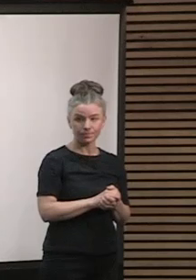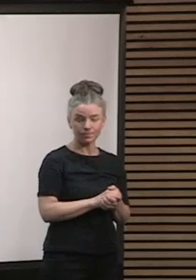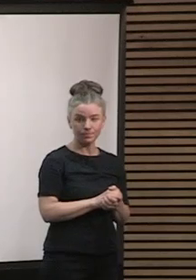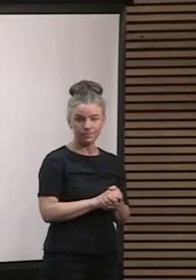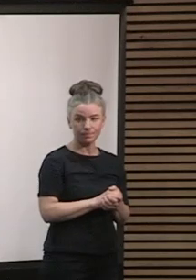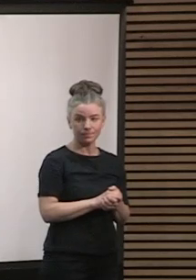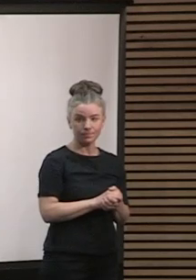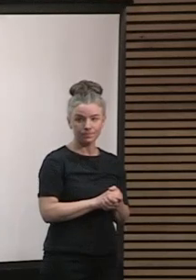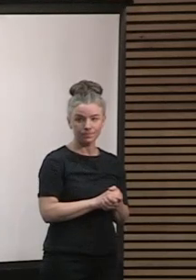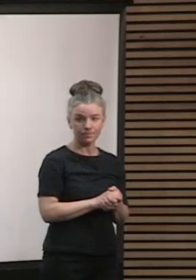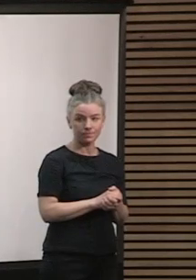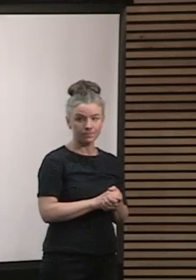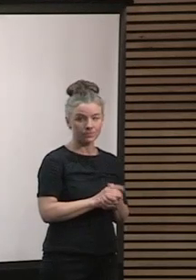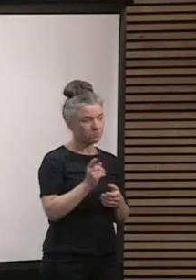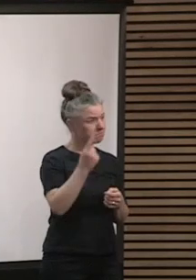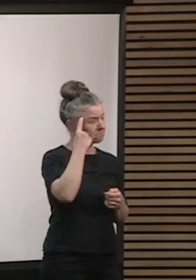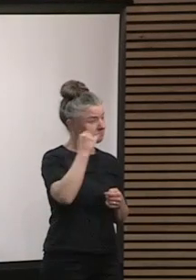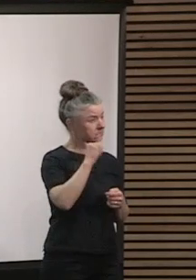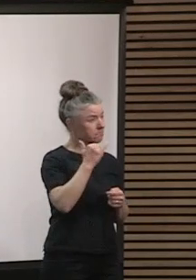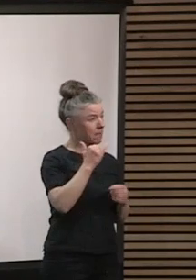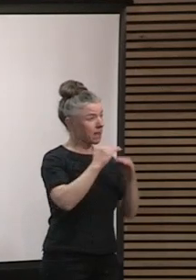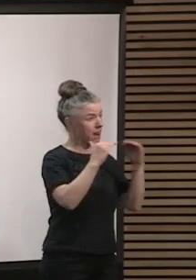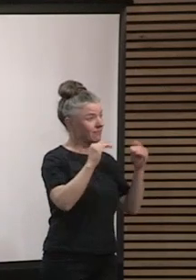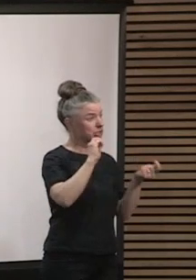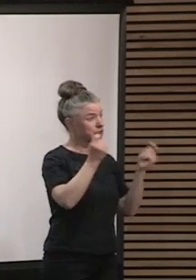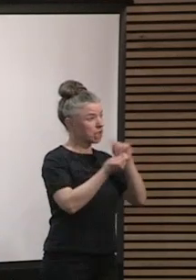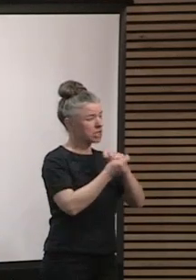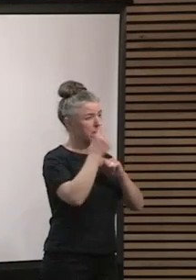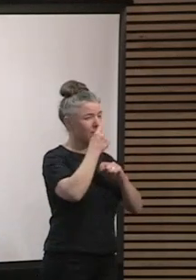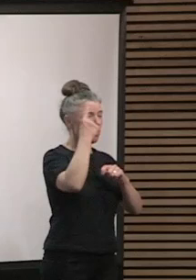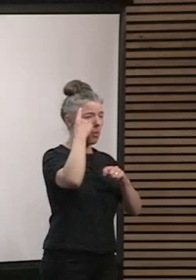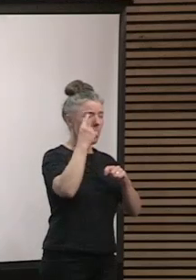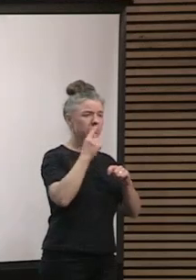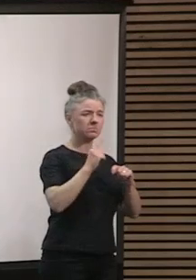new cases today. I guess some people were expecting that to be bigger.